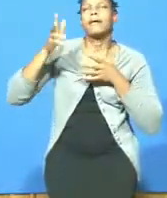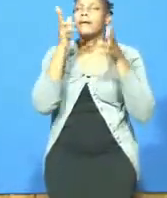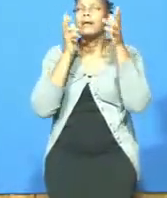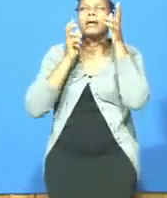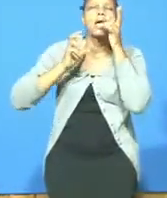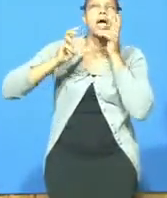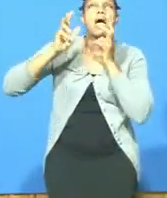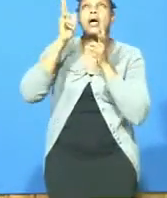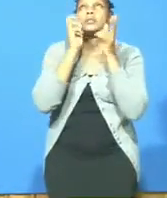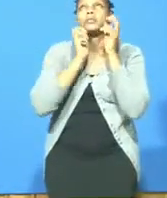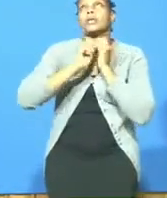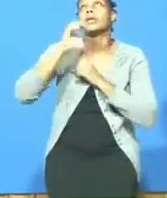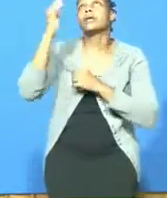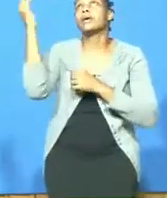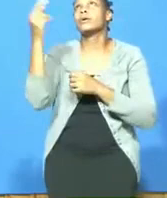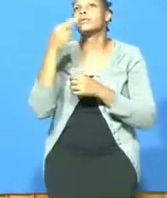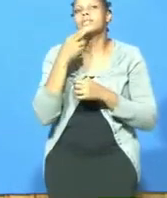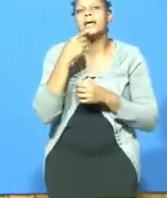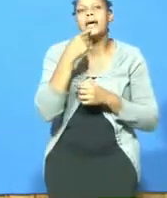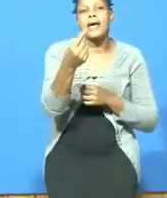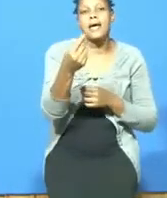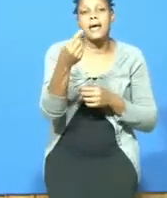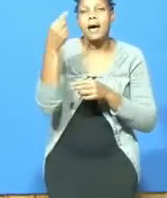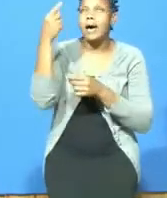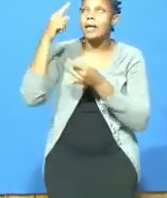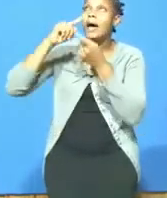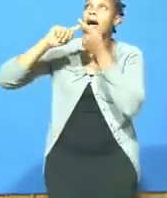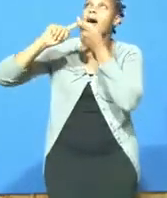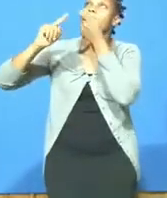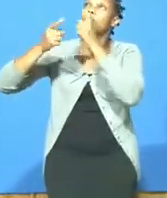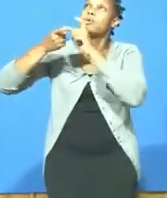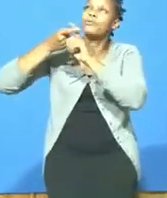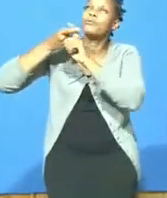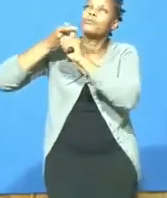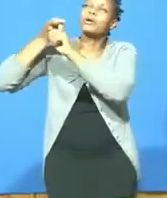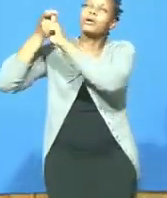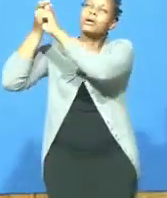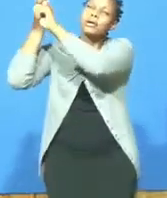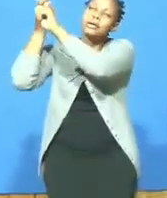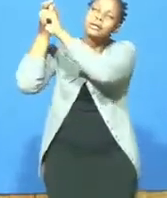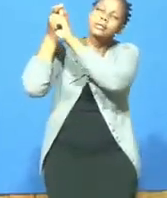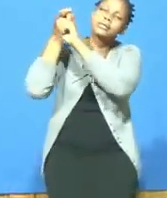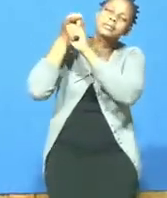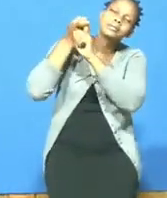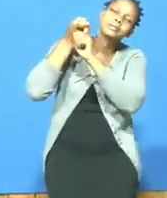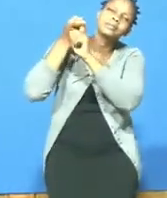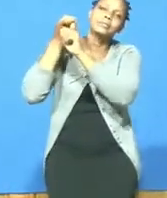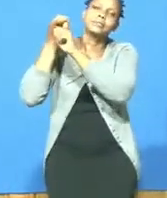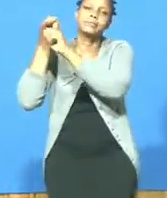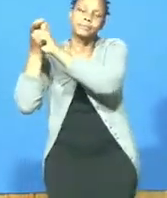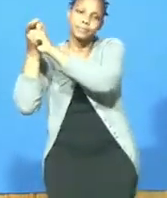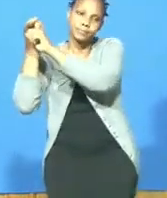say that I'm your friend. To hear you say that I'm your friend.